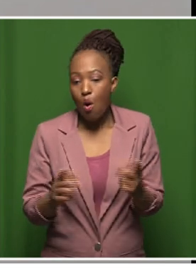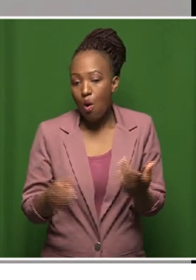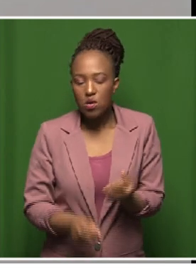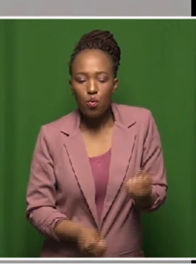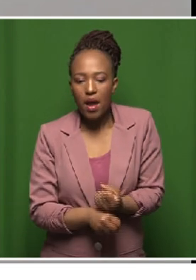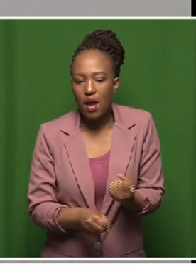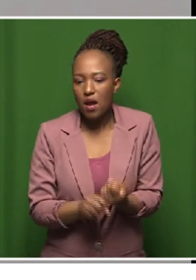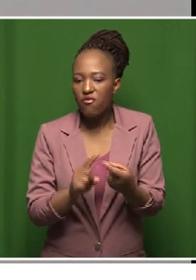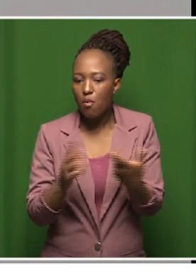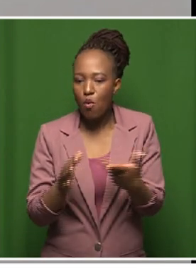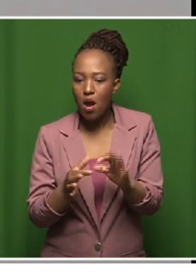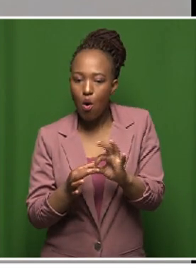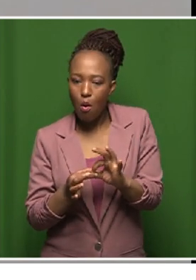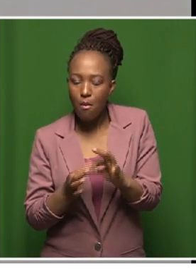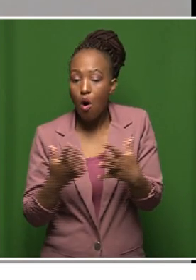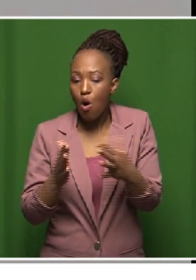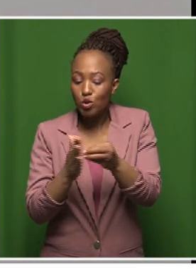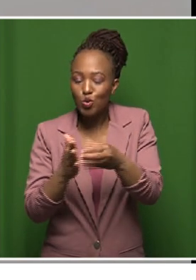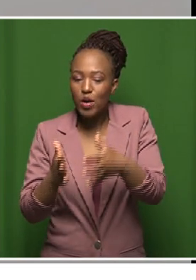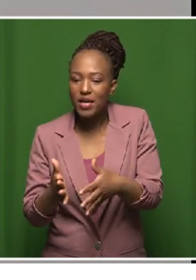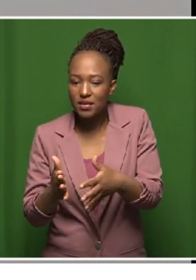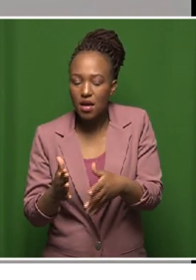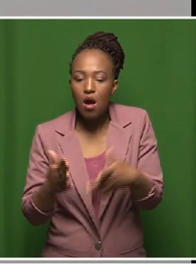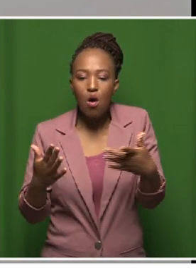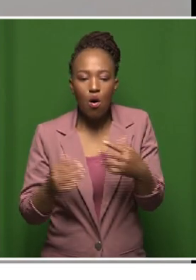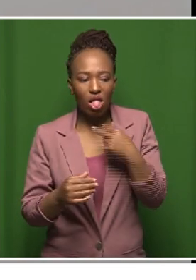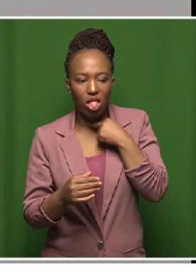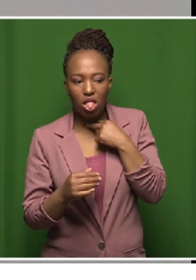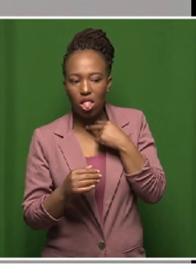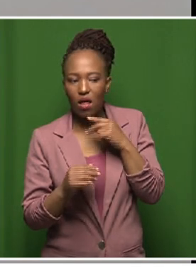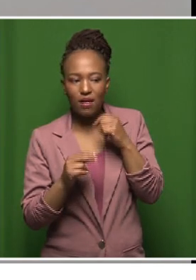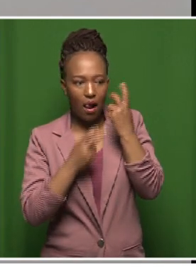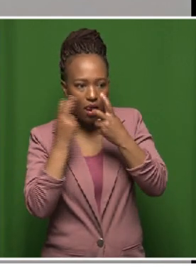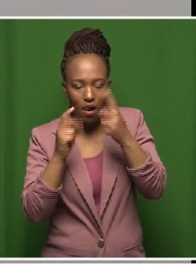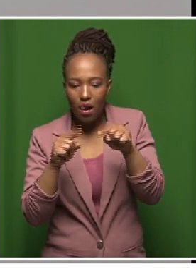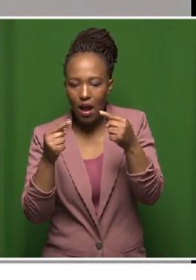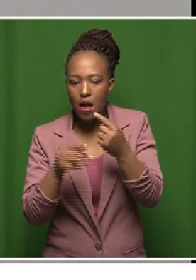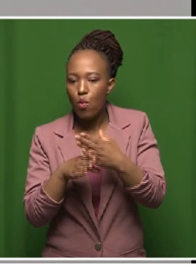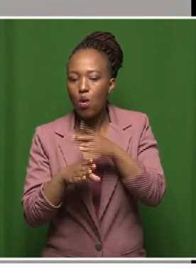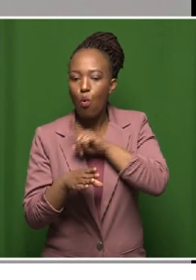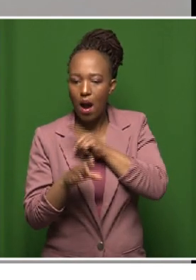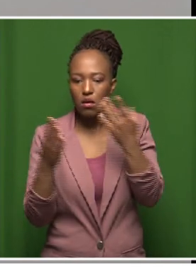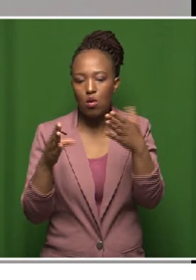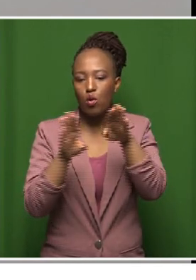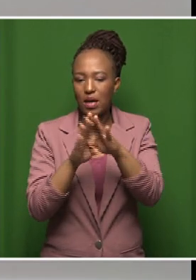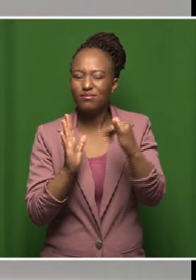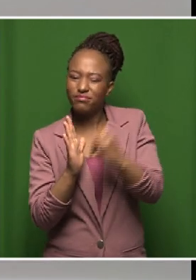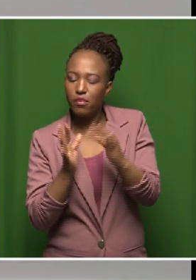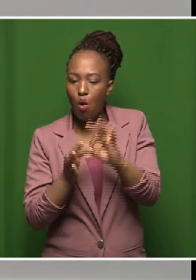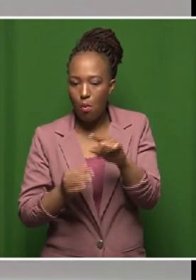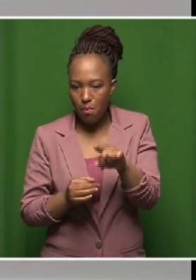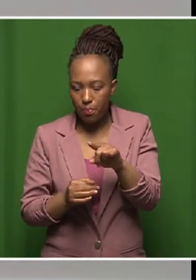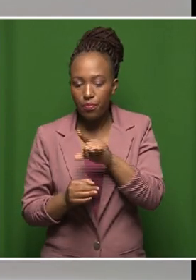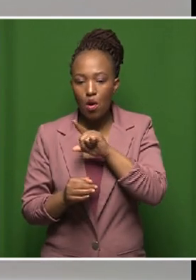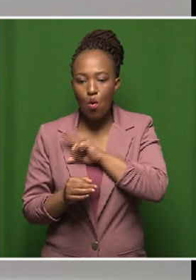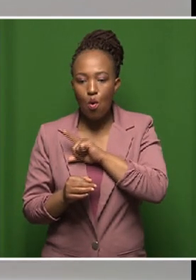work from home, or perhaps you're a student, or you couldn't look for a job because of the lockdown. And what we have seen, looking at all these numbers, fewer